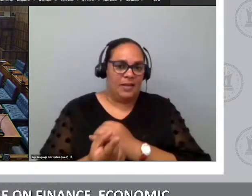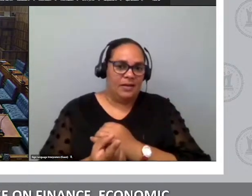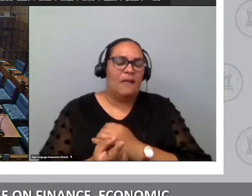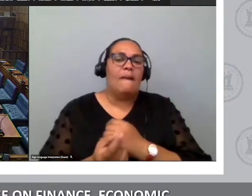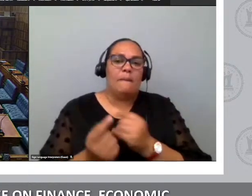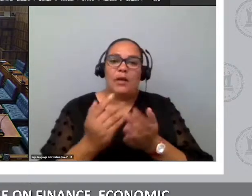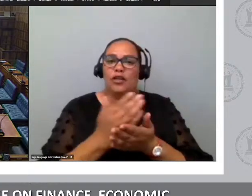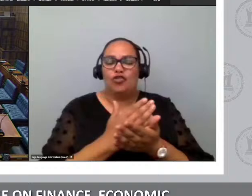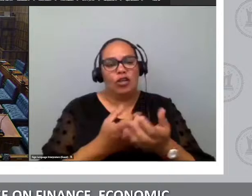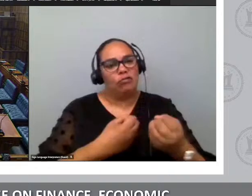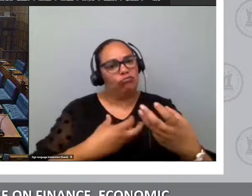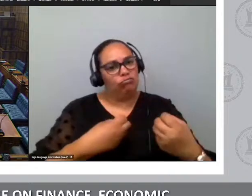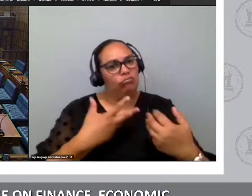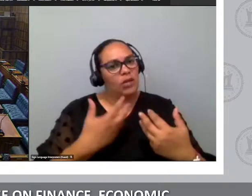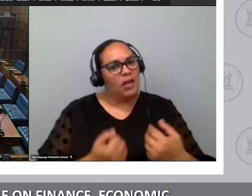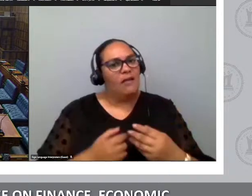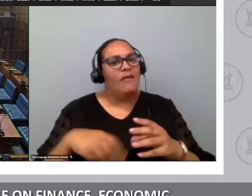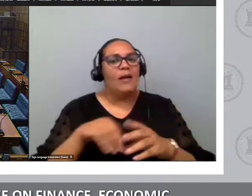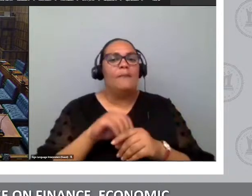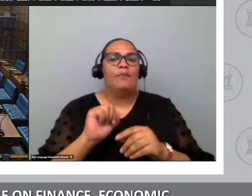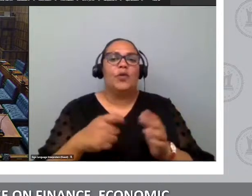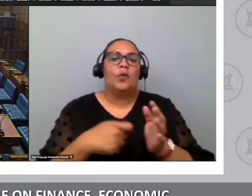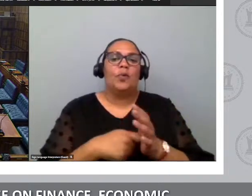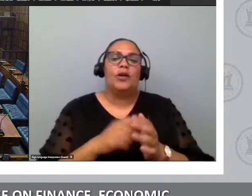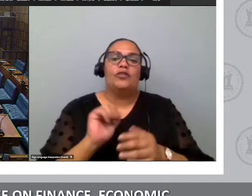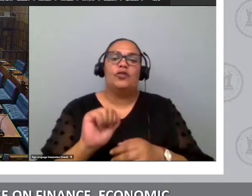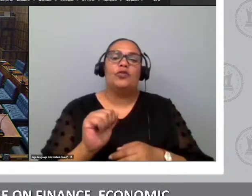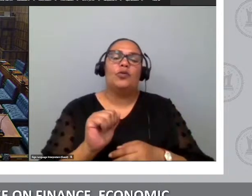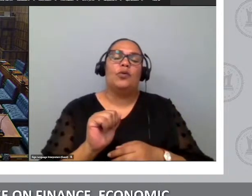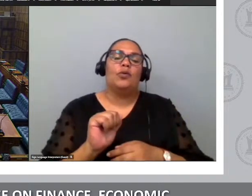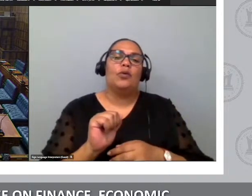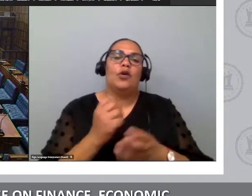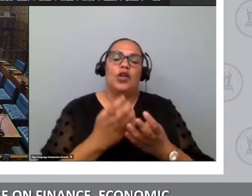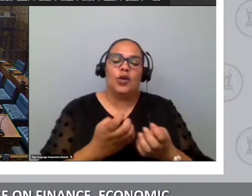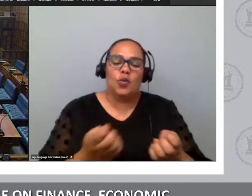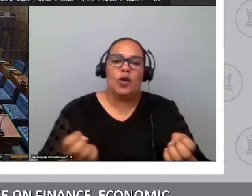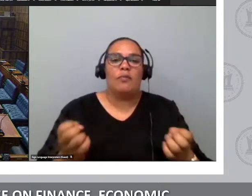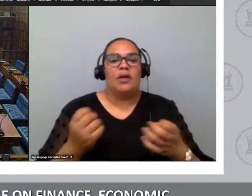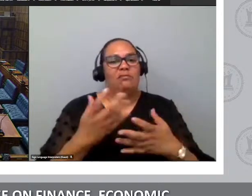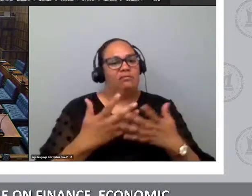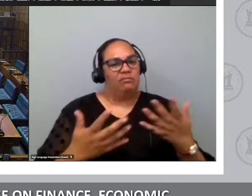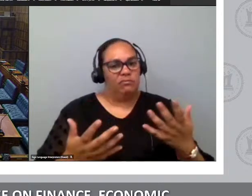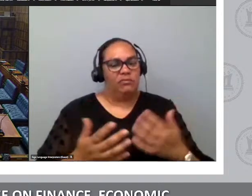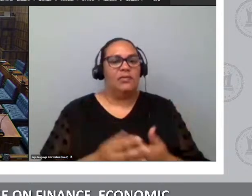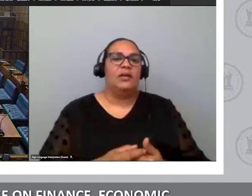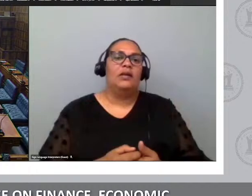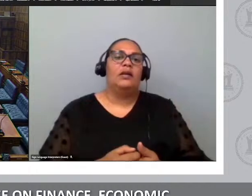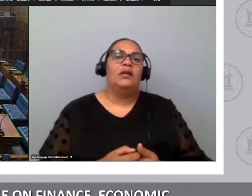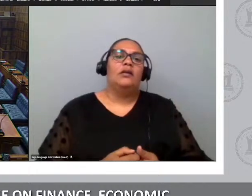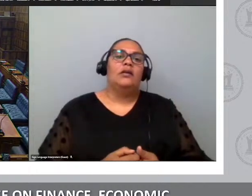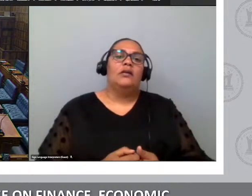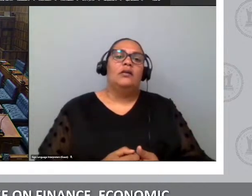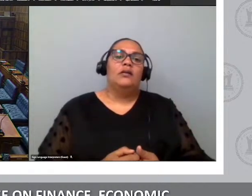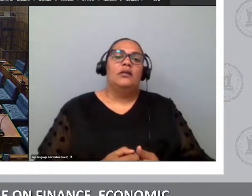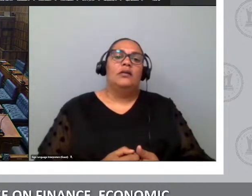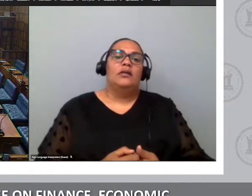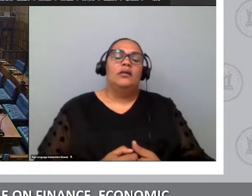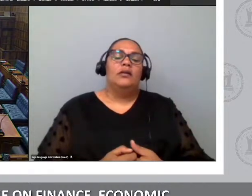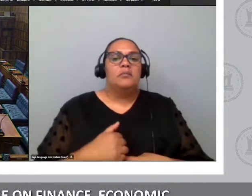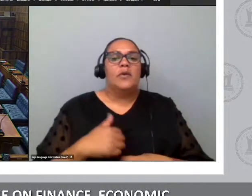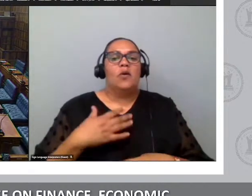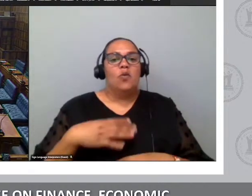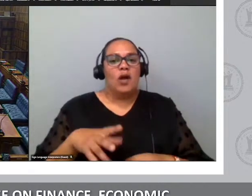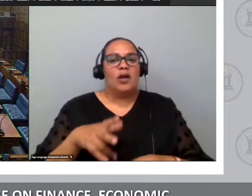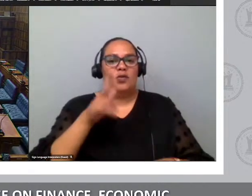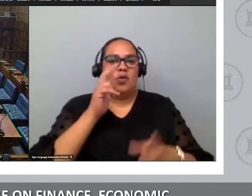shared with us regarding the purchasing of uh uh equipment Etc and uh I would love